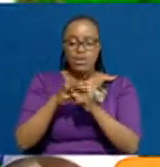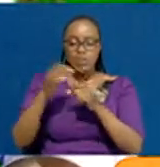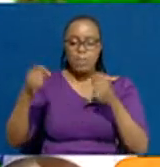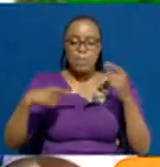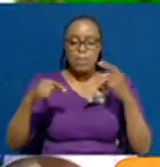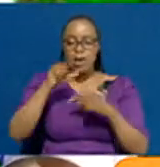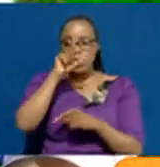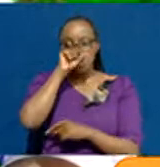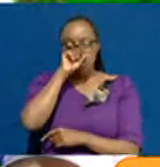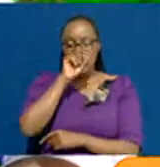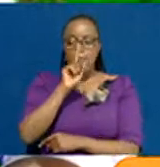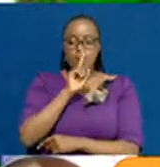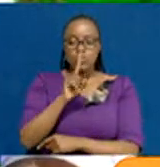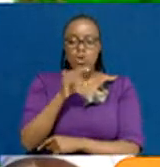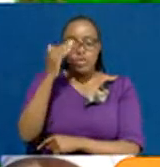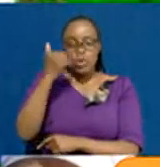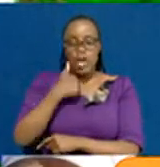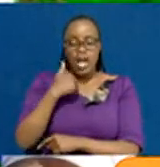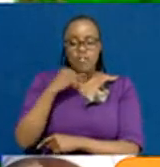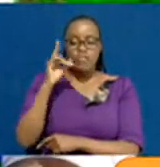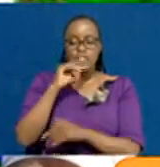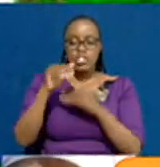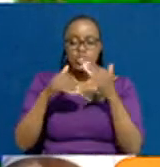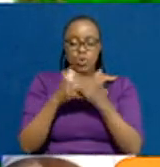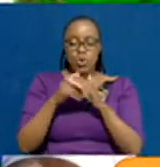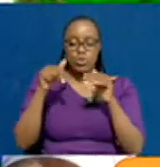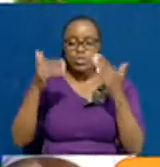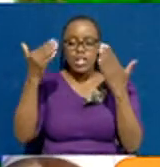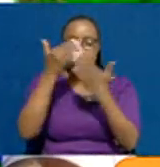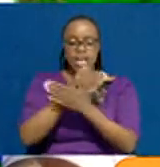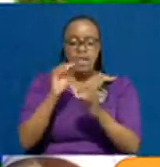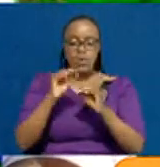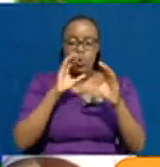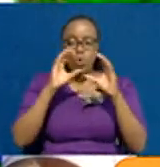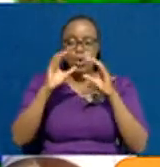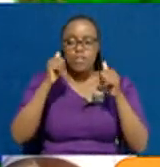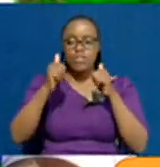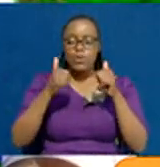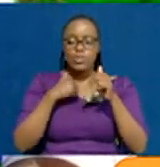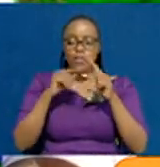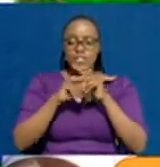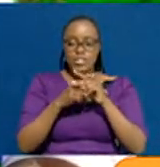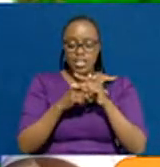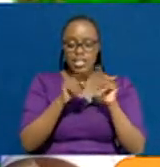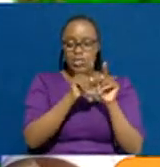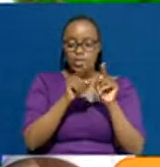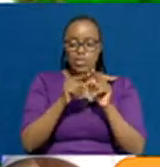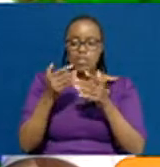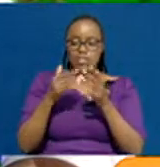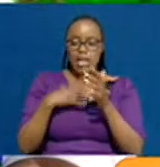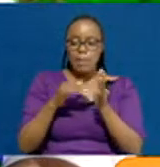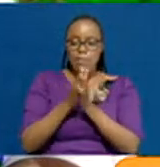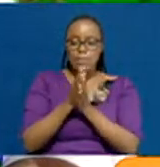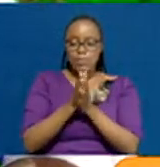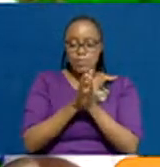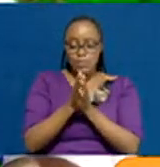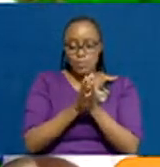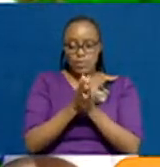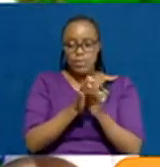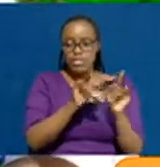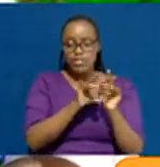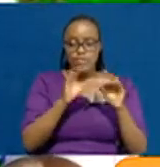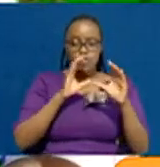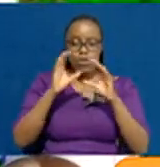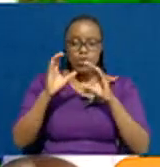through on Twitter. I'm sure we'll not finish all of them by tonight, but there's a conversation worth starting. It means people are interested and it's igniting a